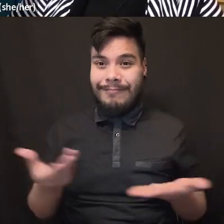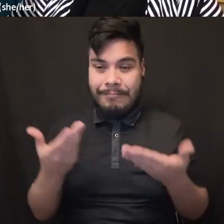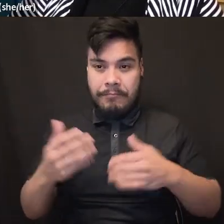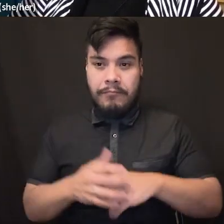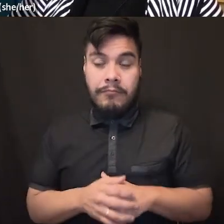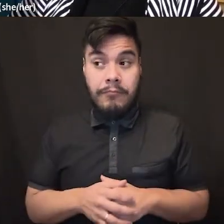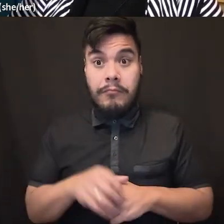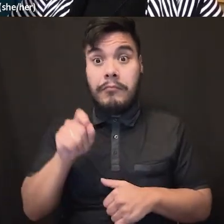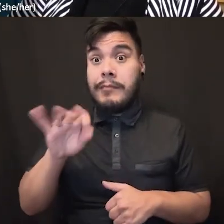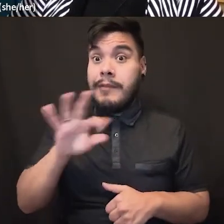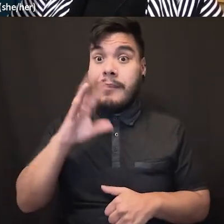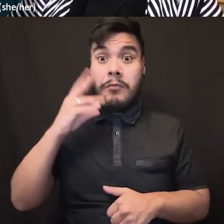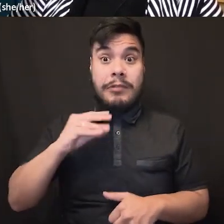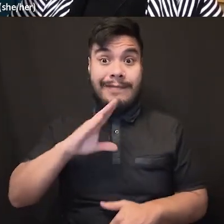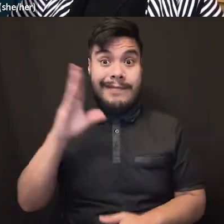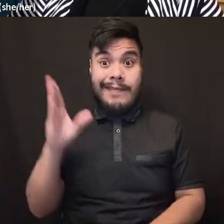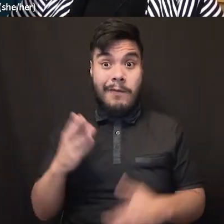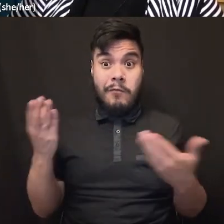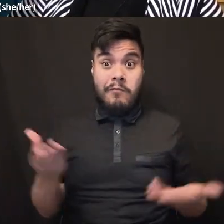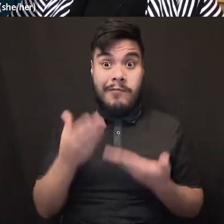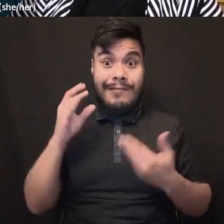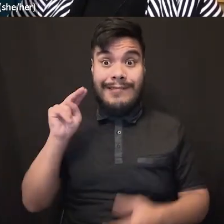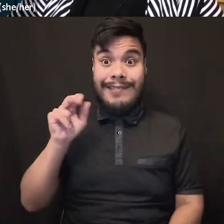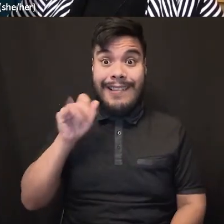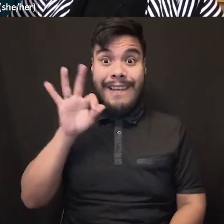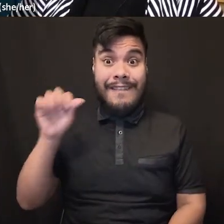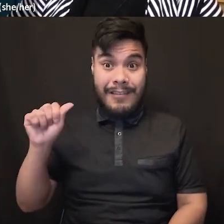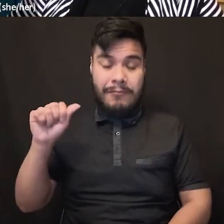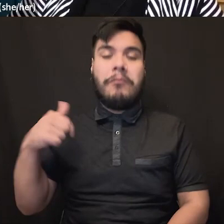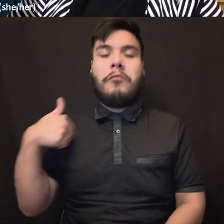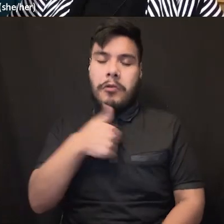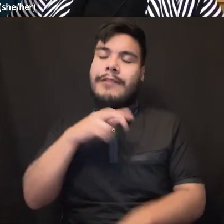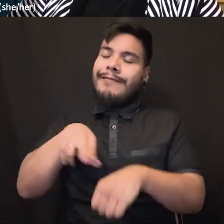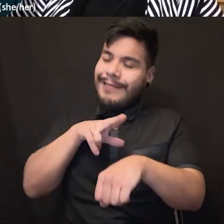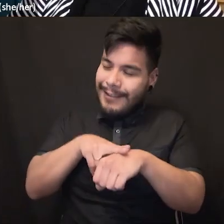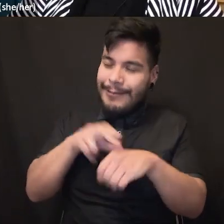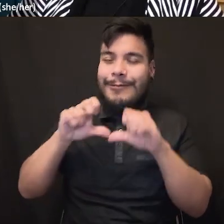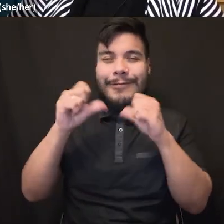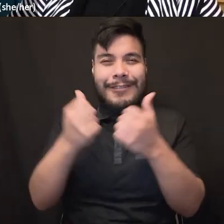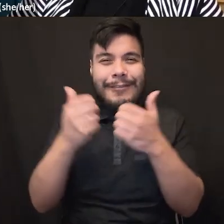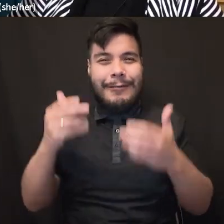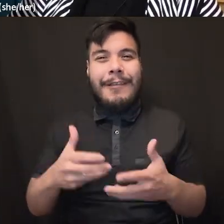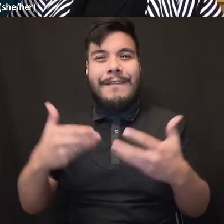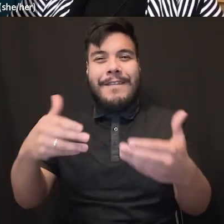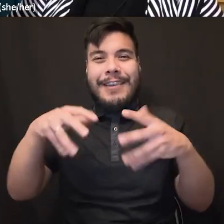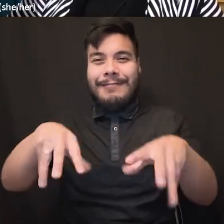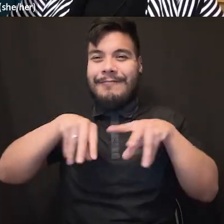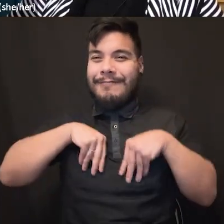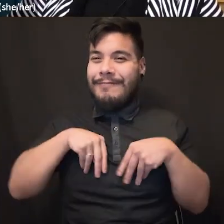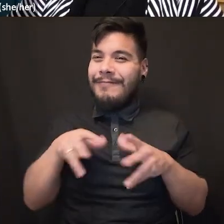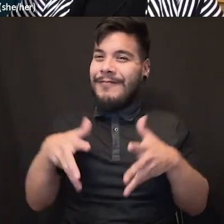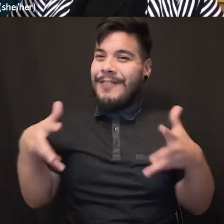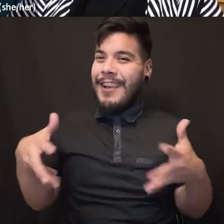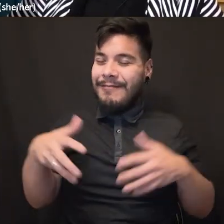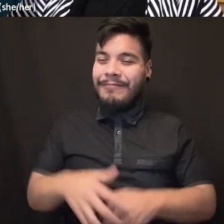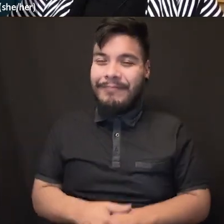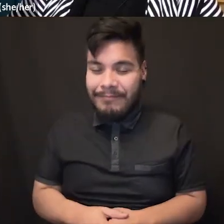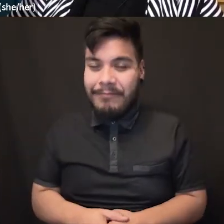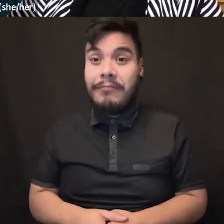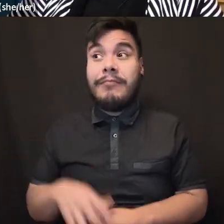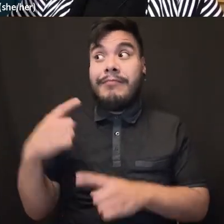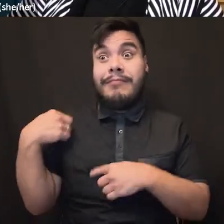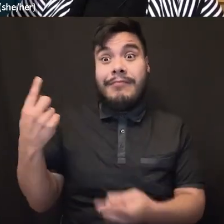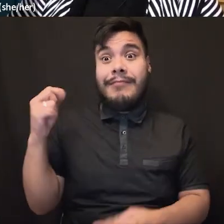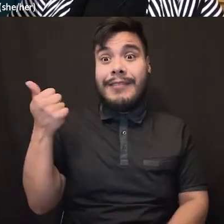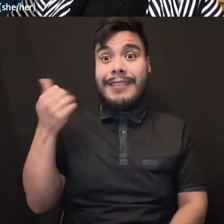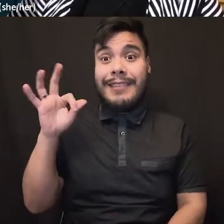If you've never been with NAAFA before, as I said, we are the National Association to Advance Fat Acceptance. Since